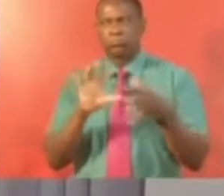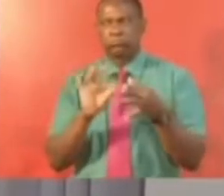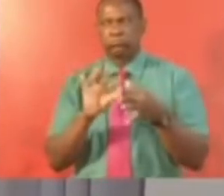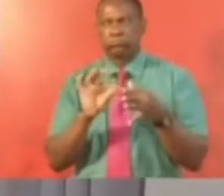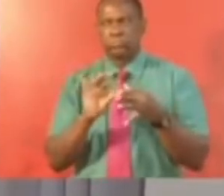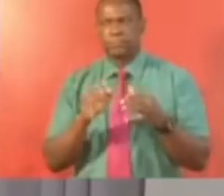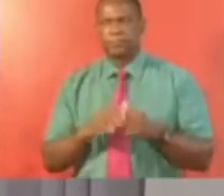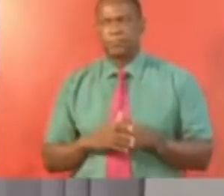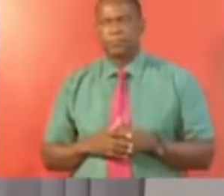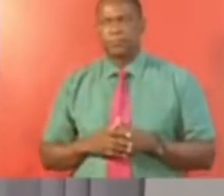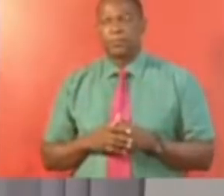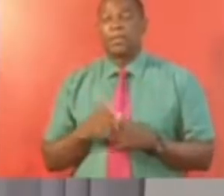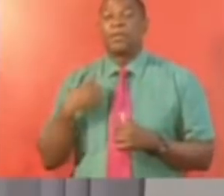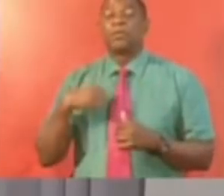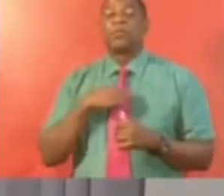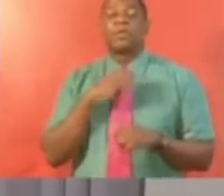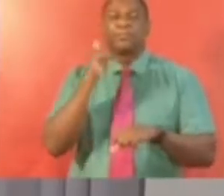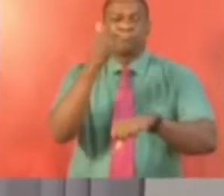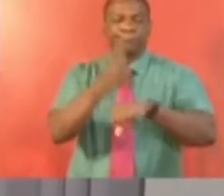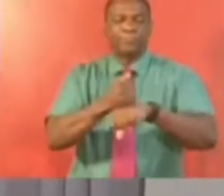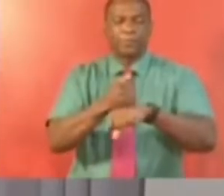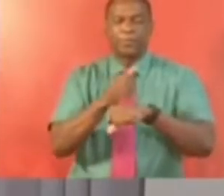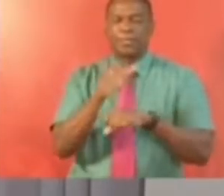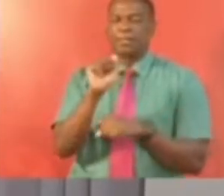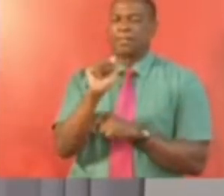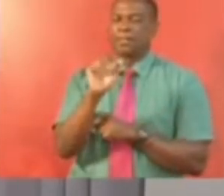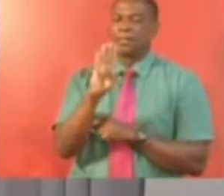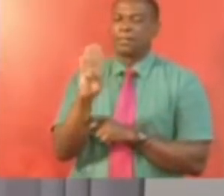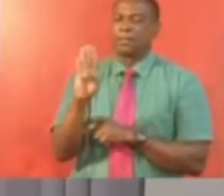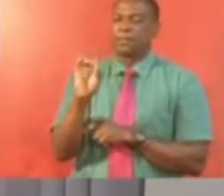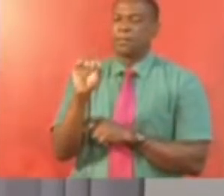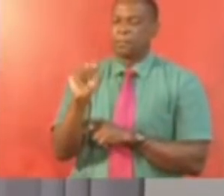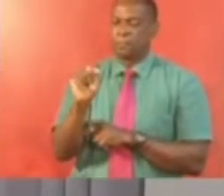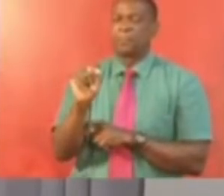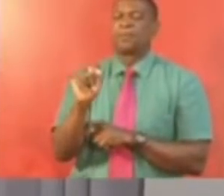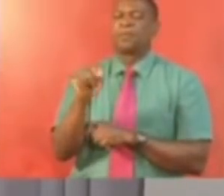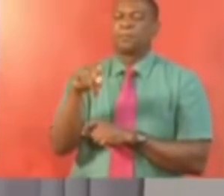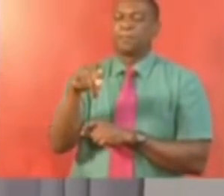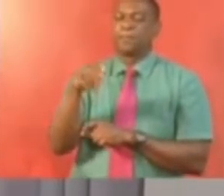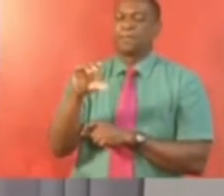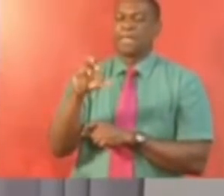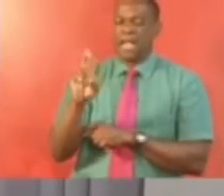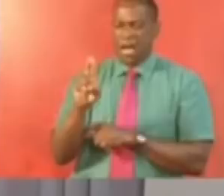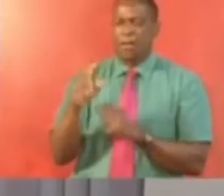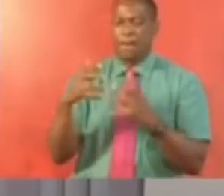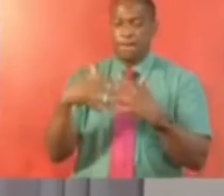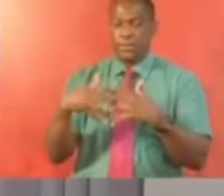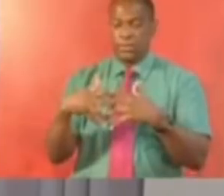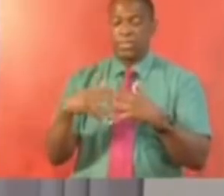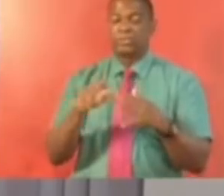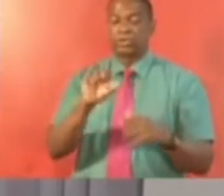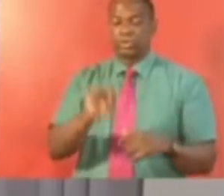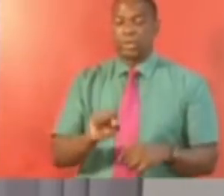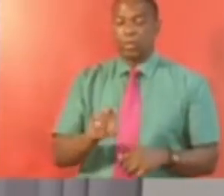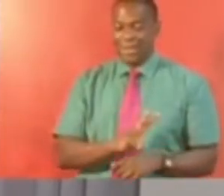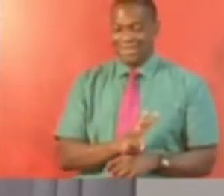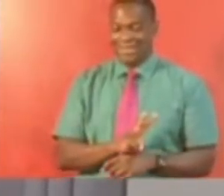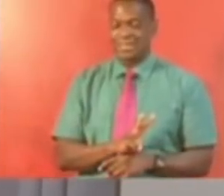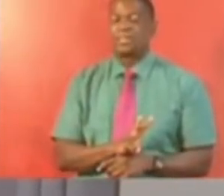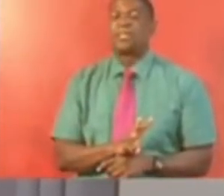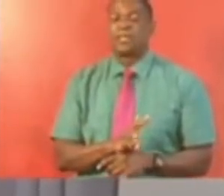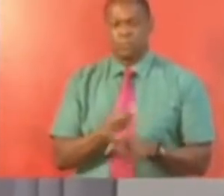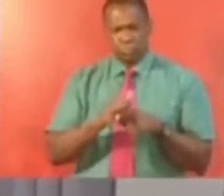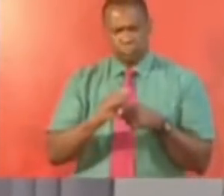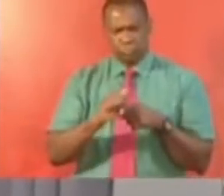We have installed the Abbott tested PCR machine in Southwest. Training, I believe, is finished. The test kits